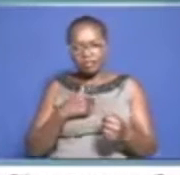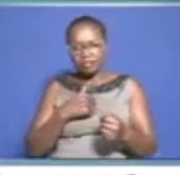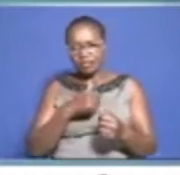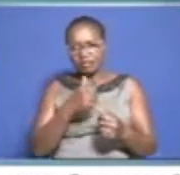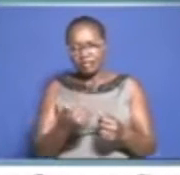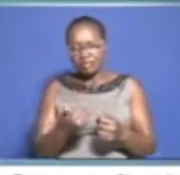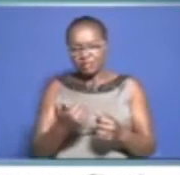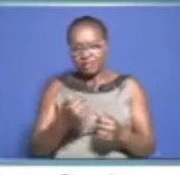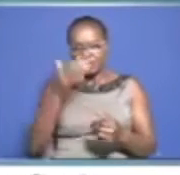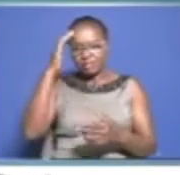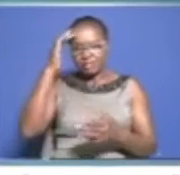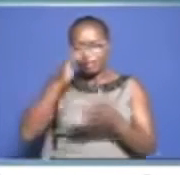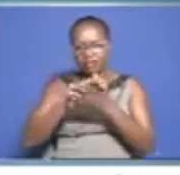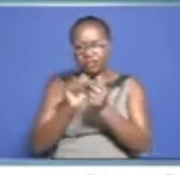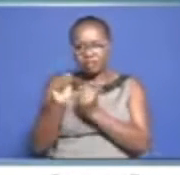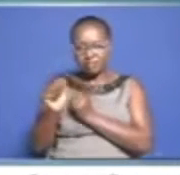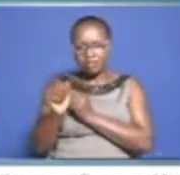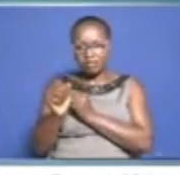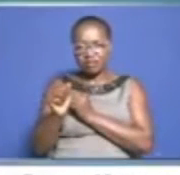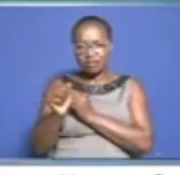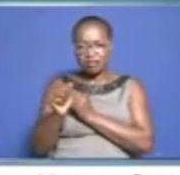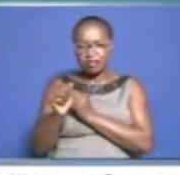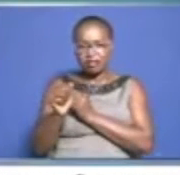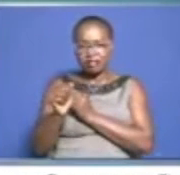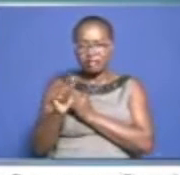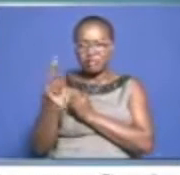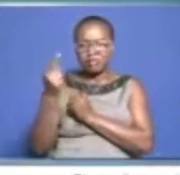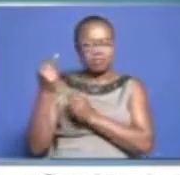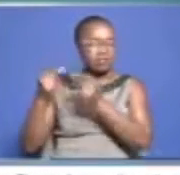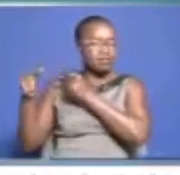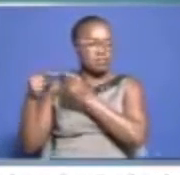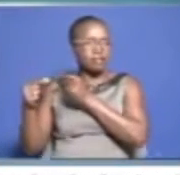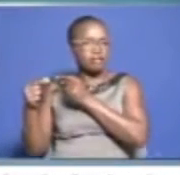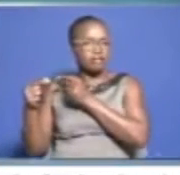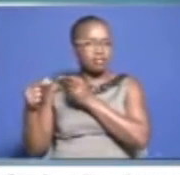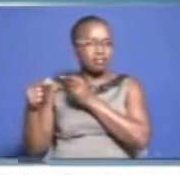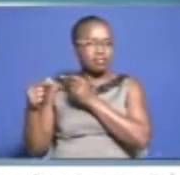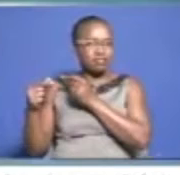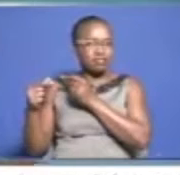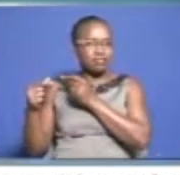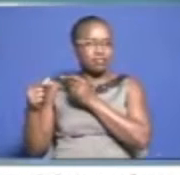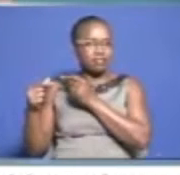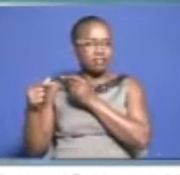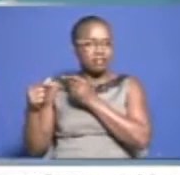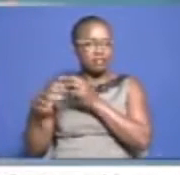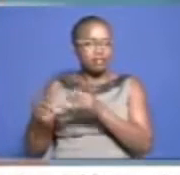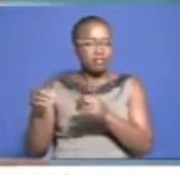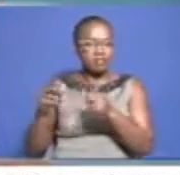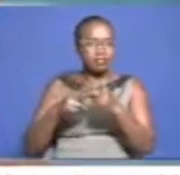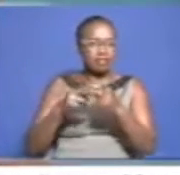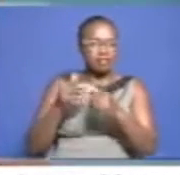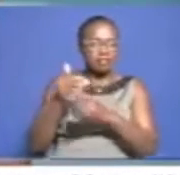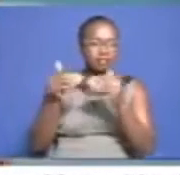in 15s. So Benja was one of the first generations actually in Kenya to actually take sevens rugby to the next